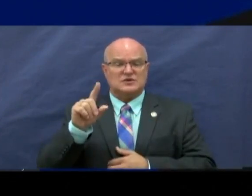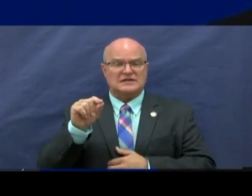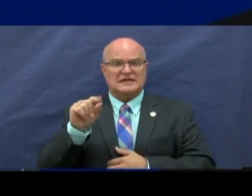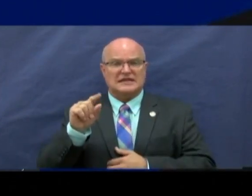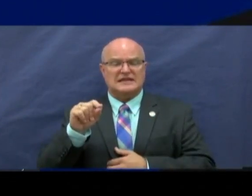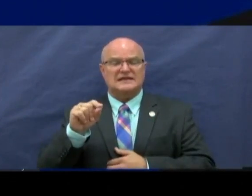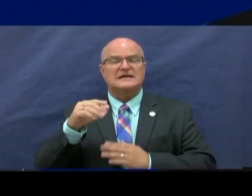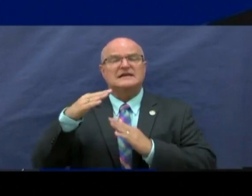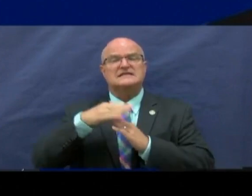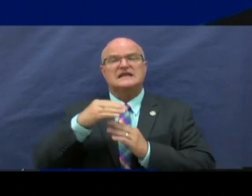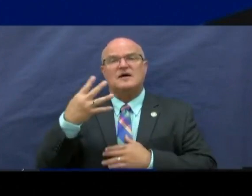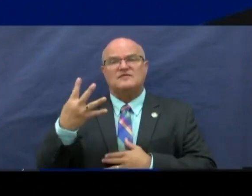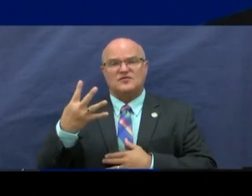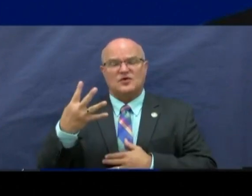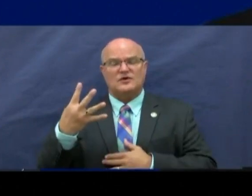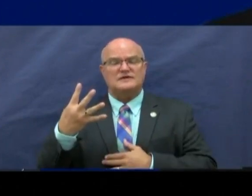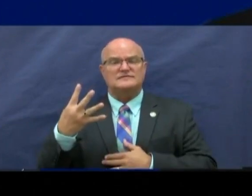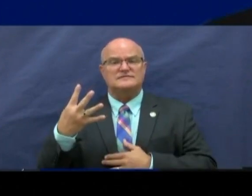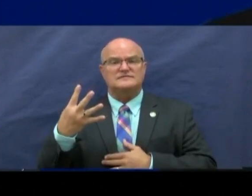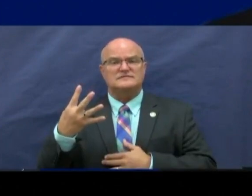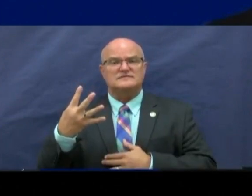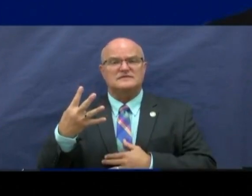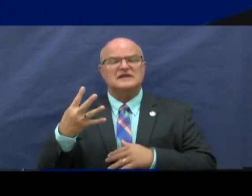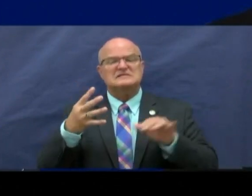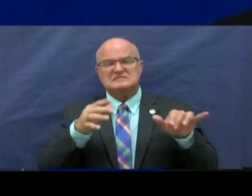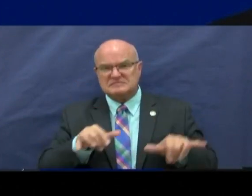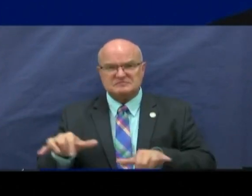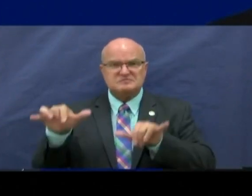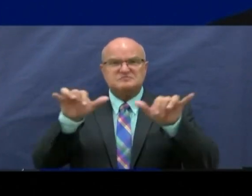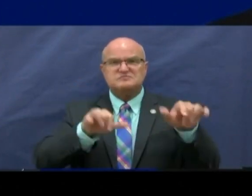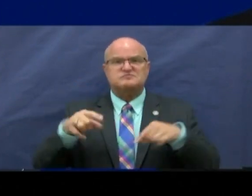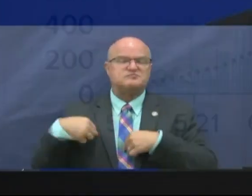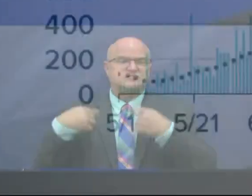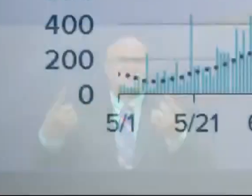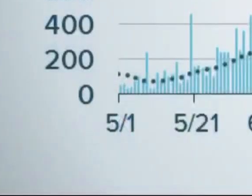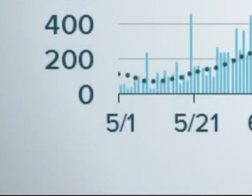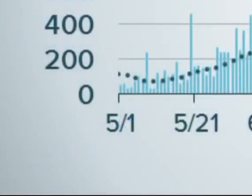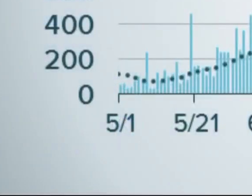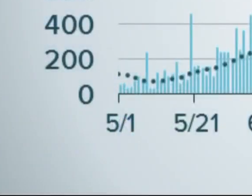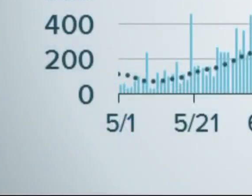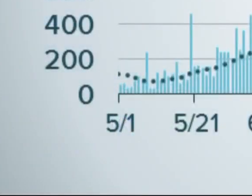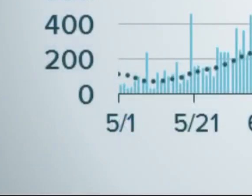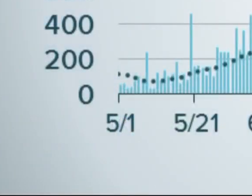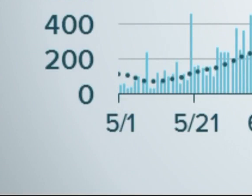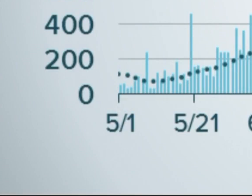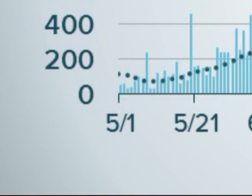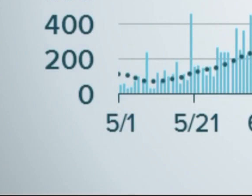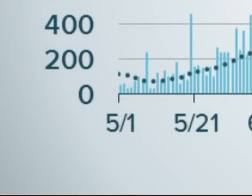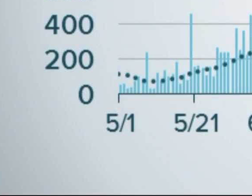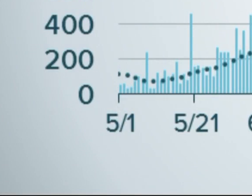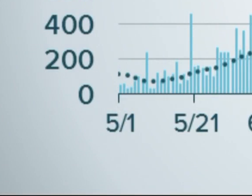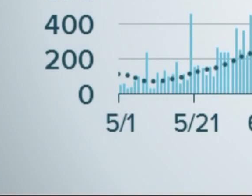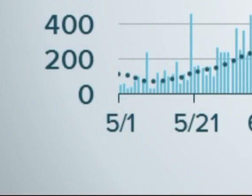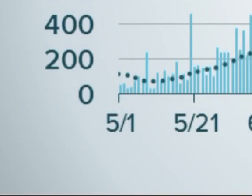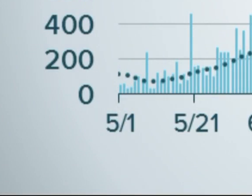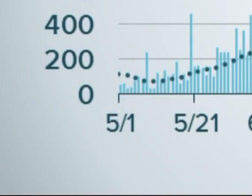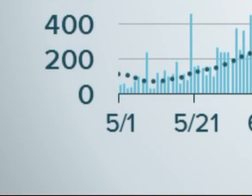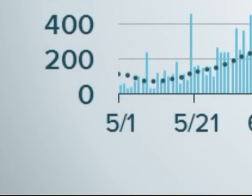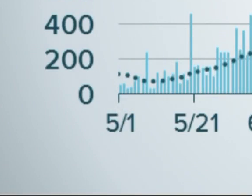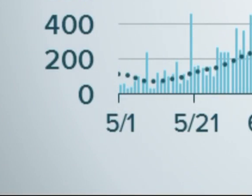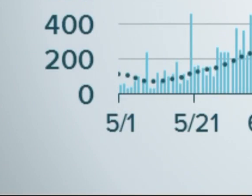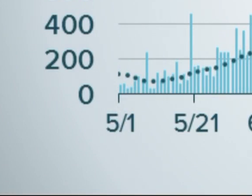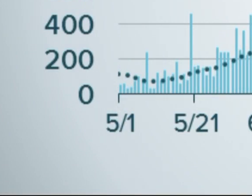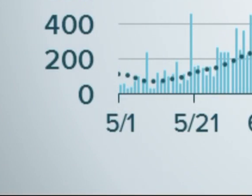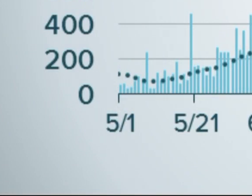and the top 4 counties are pretty much the ones that we have always seen, which are Pulaski County with 146 cases, Benton